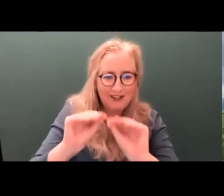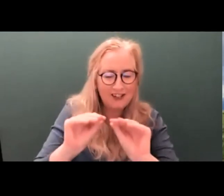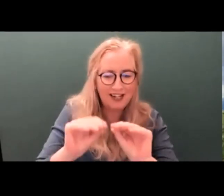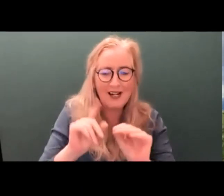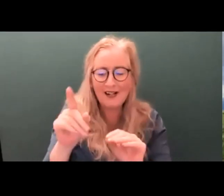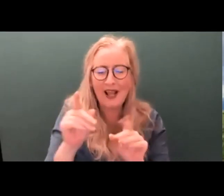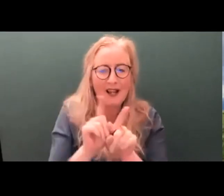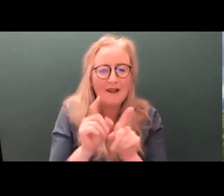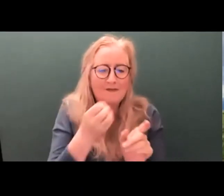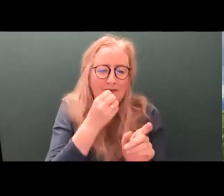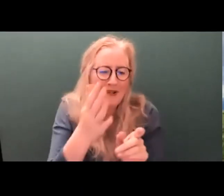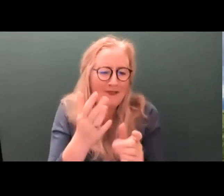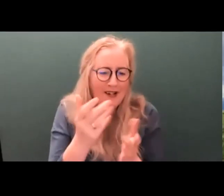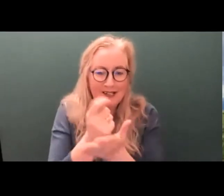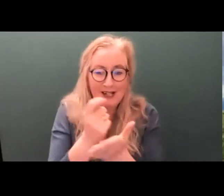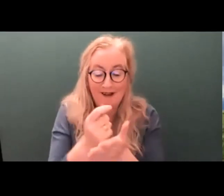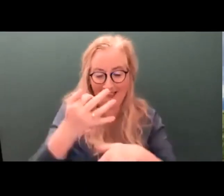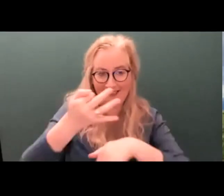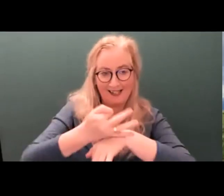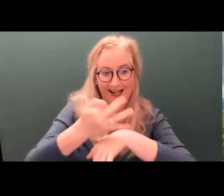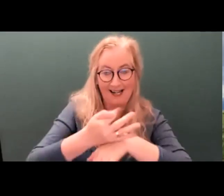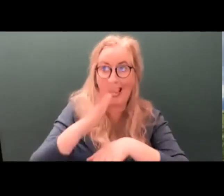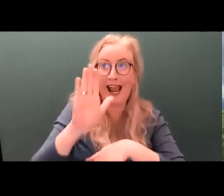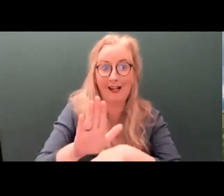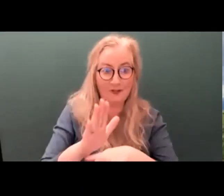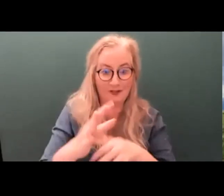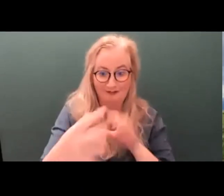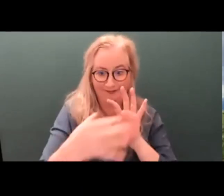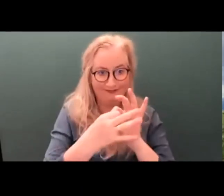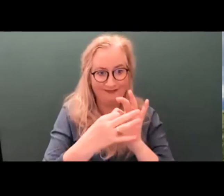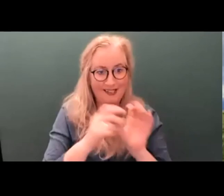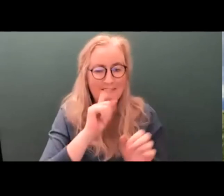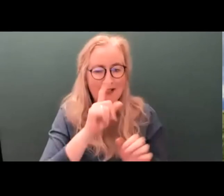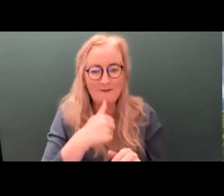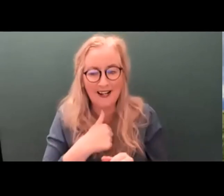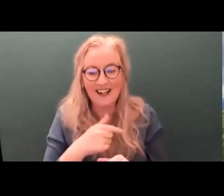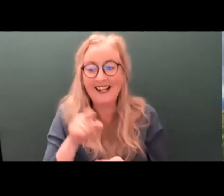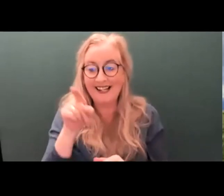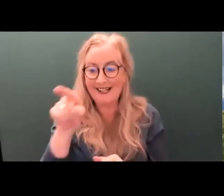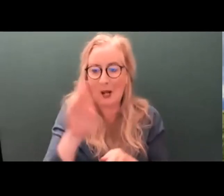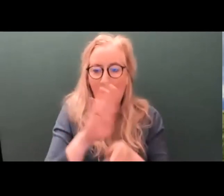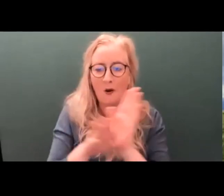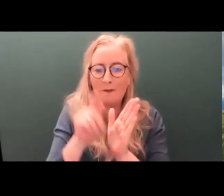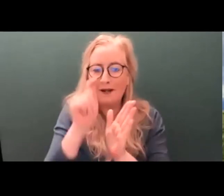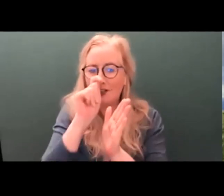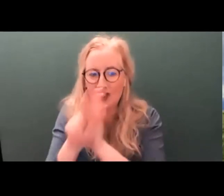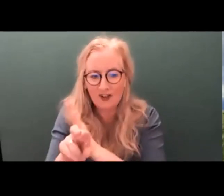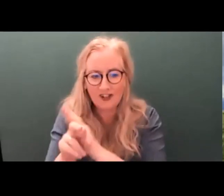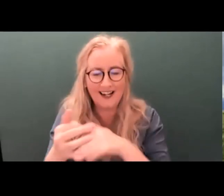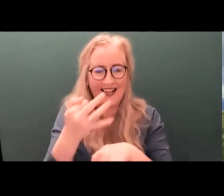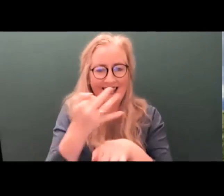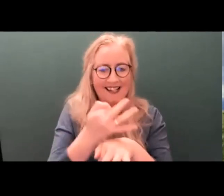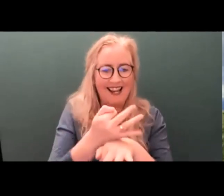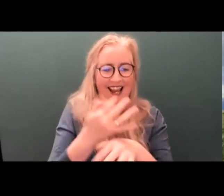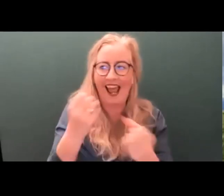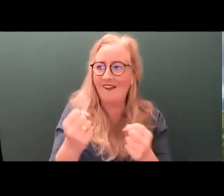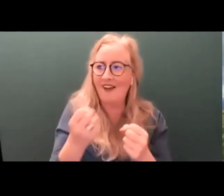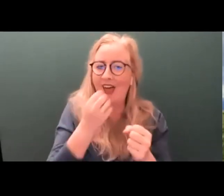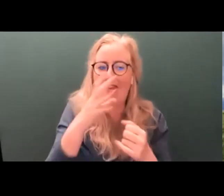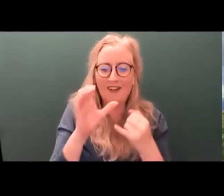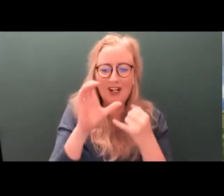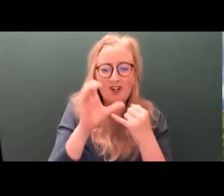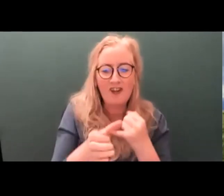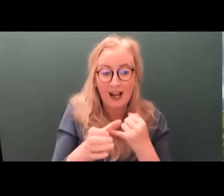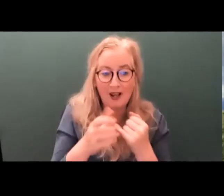moment that his dad just had to tell me about. He was the teacher and his dad had that lovely opportunity of